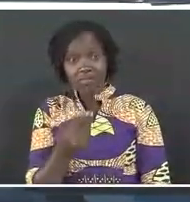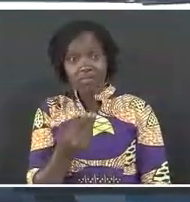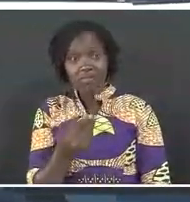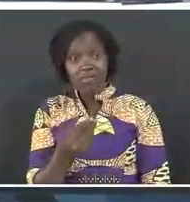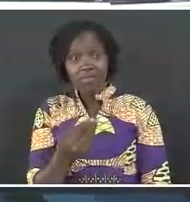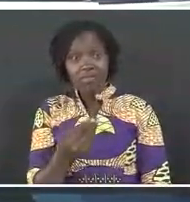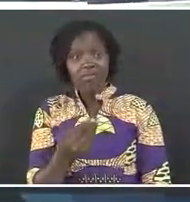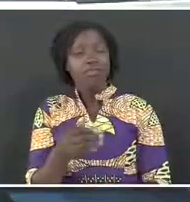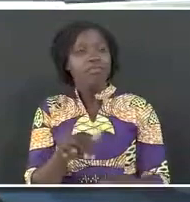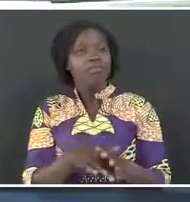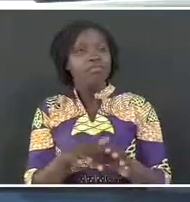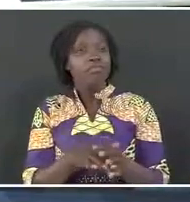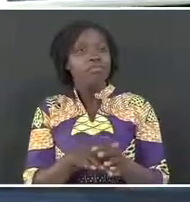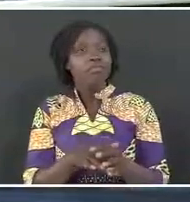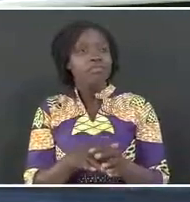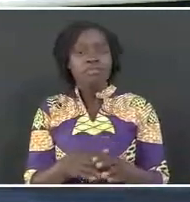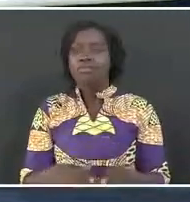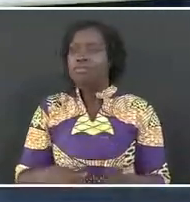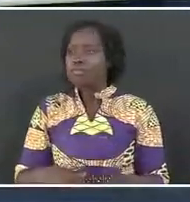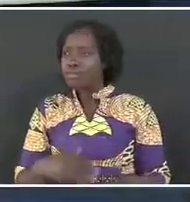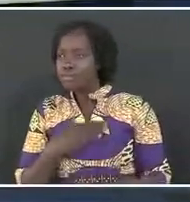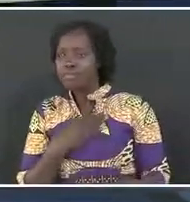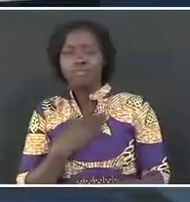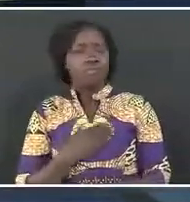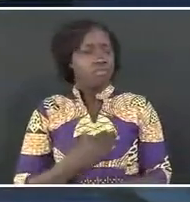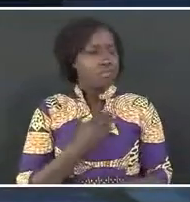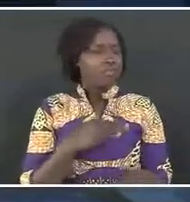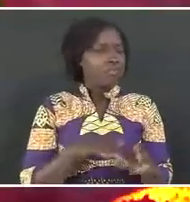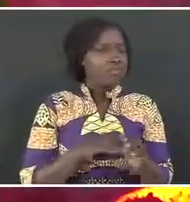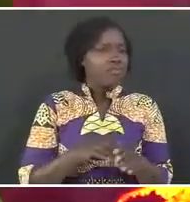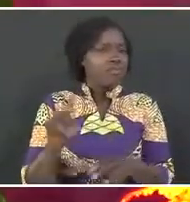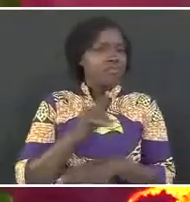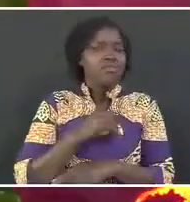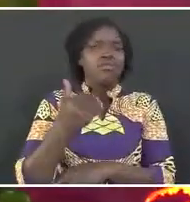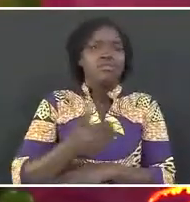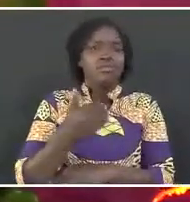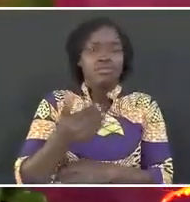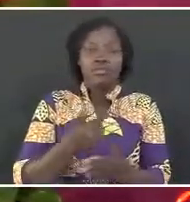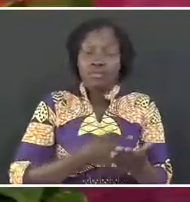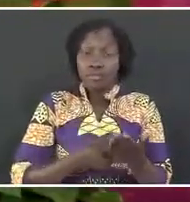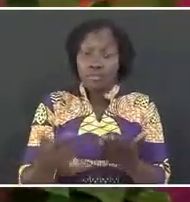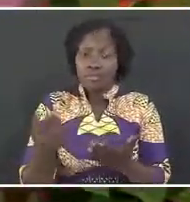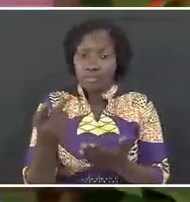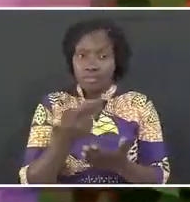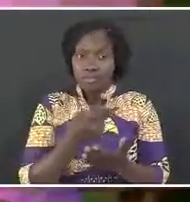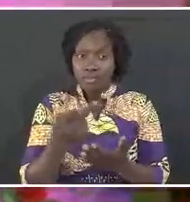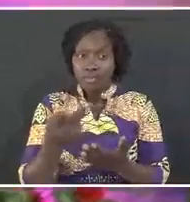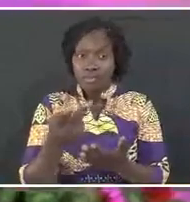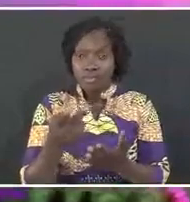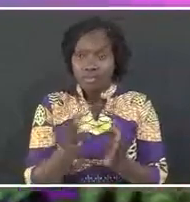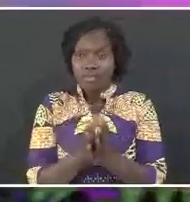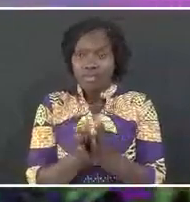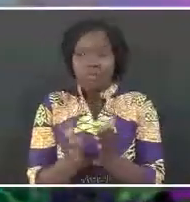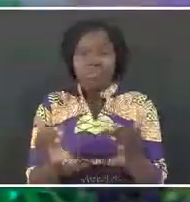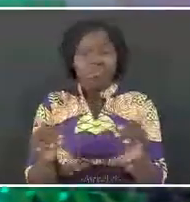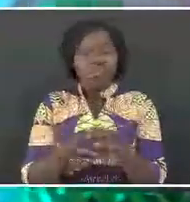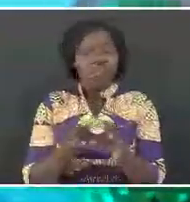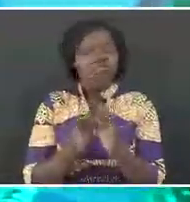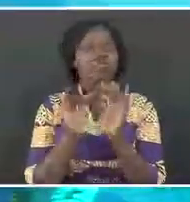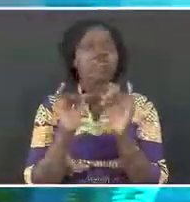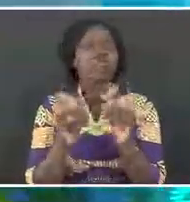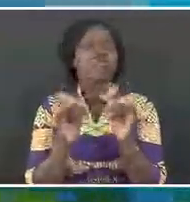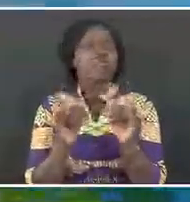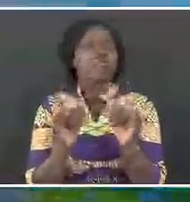visit members every day of the week. These two men, because their congregations are new,